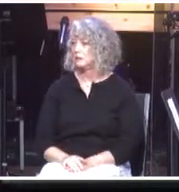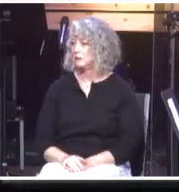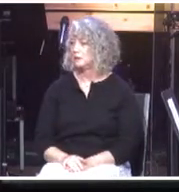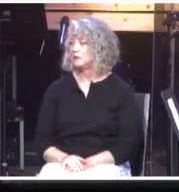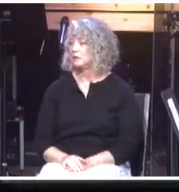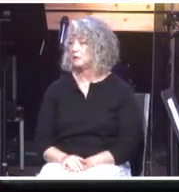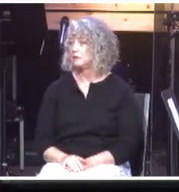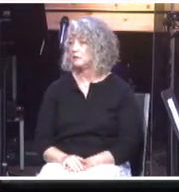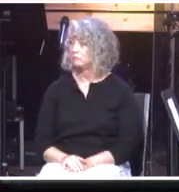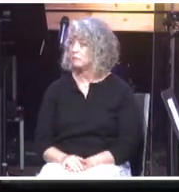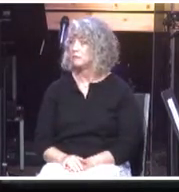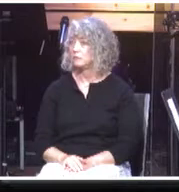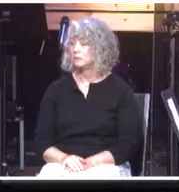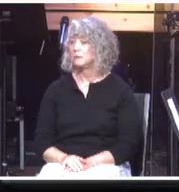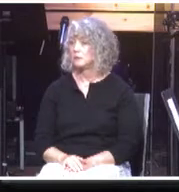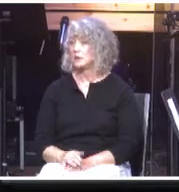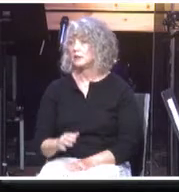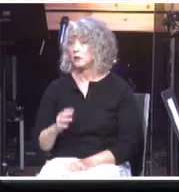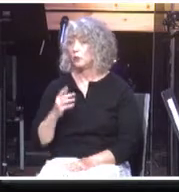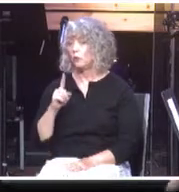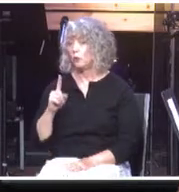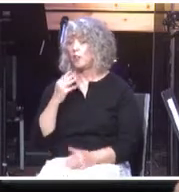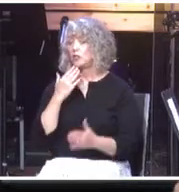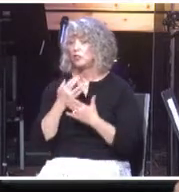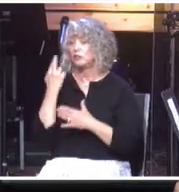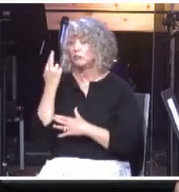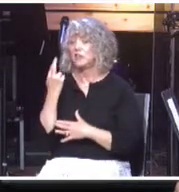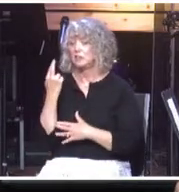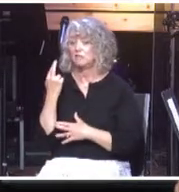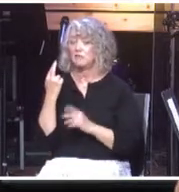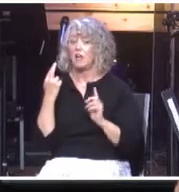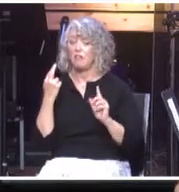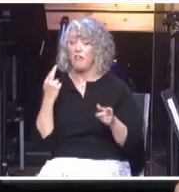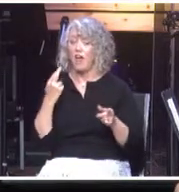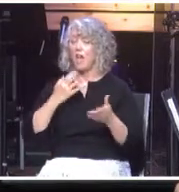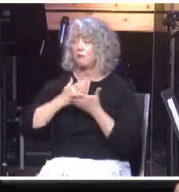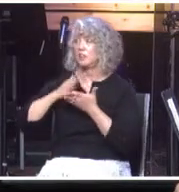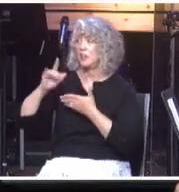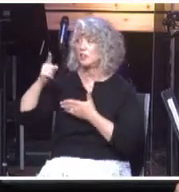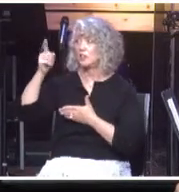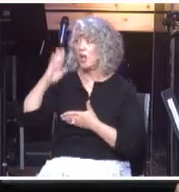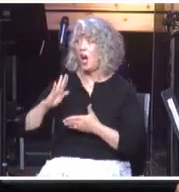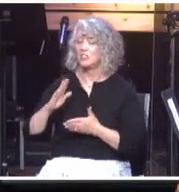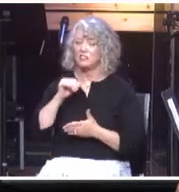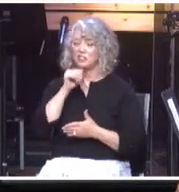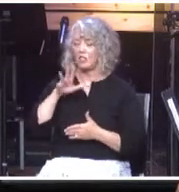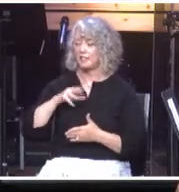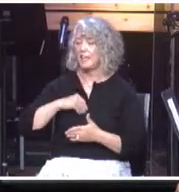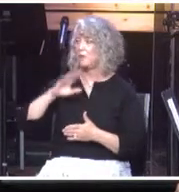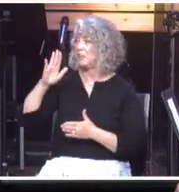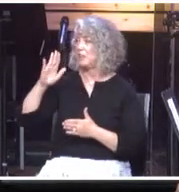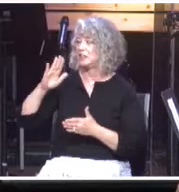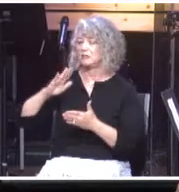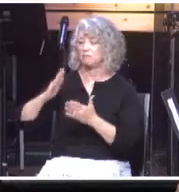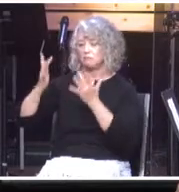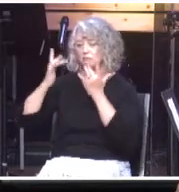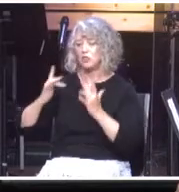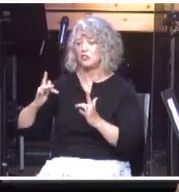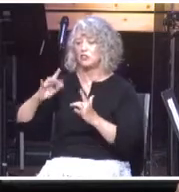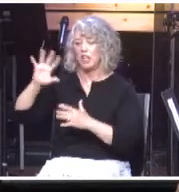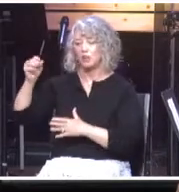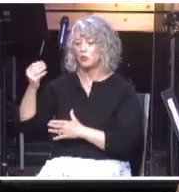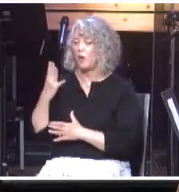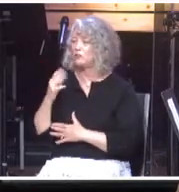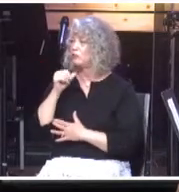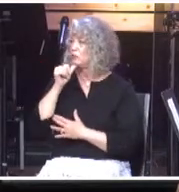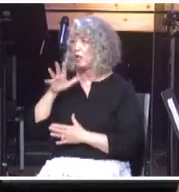Some for good reason, because they have spurned their Creator God and rejected His provision of mercy and grace and forgiveness through His Son,